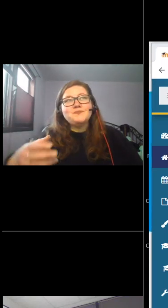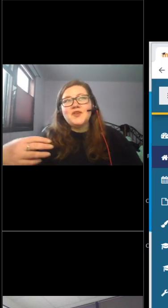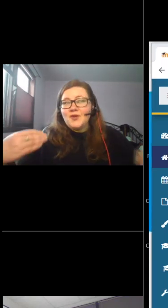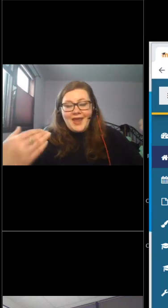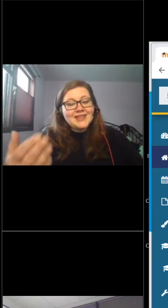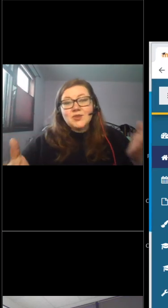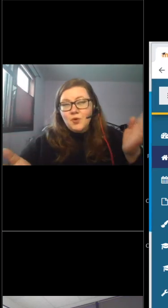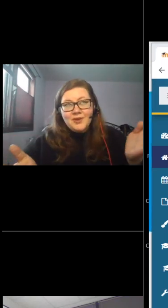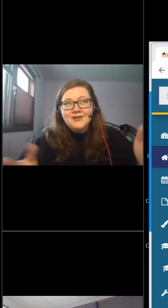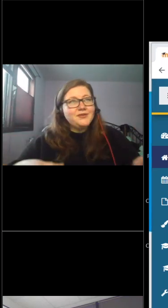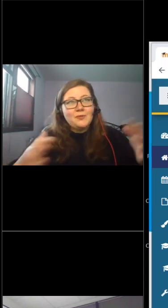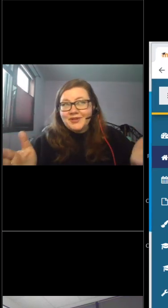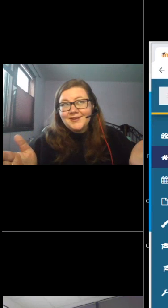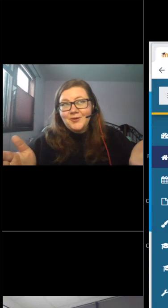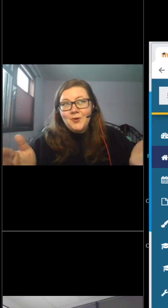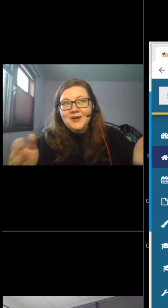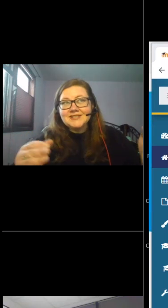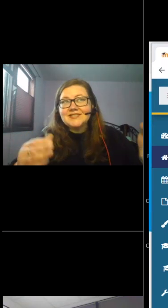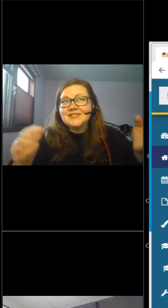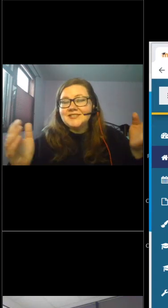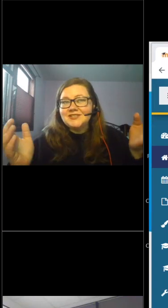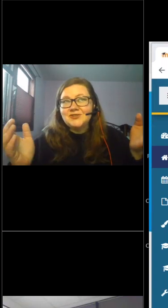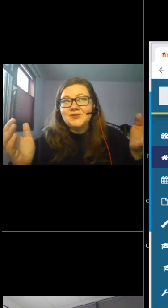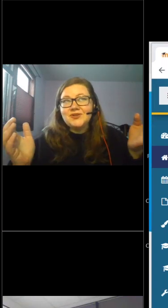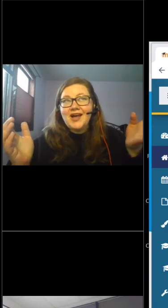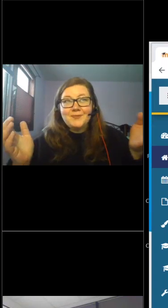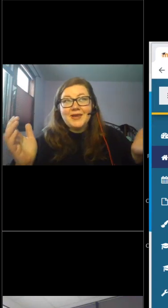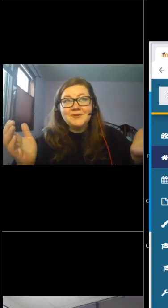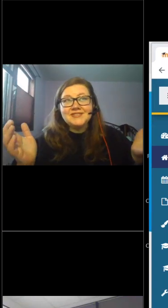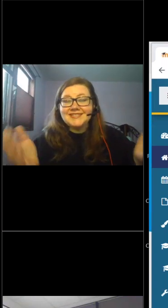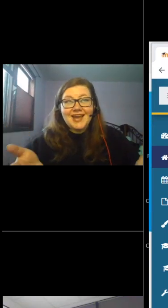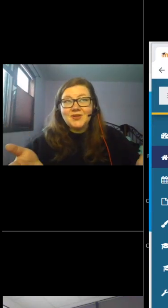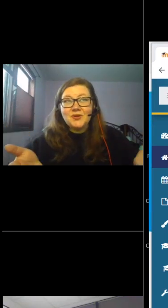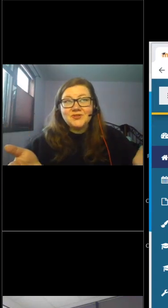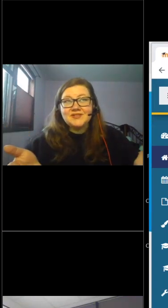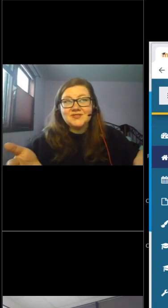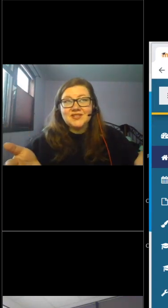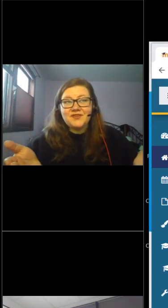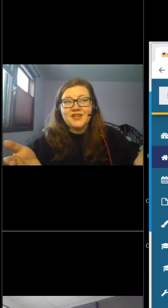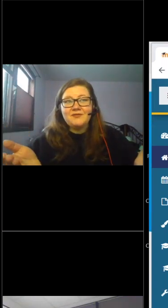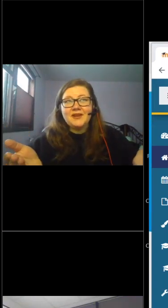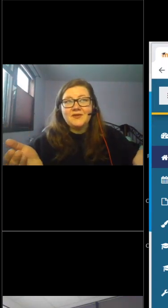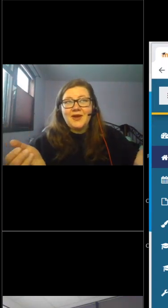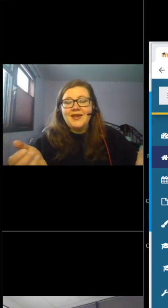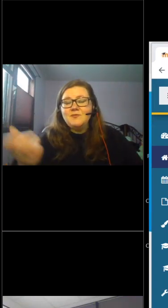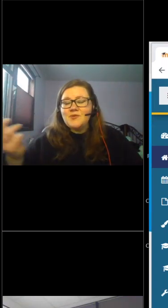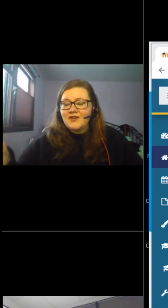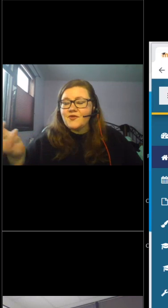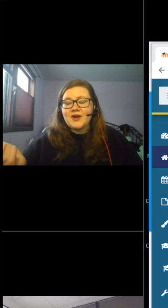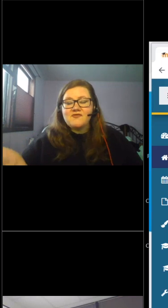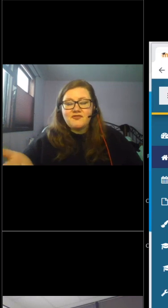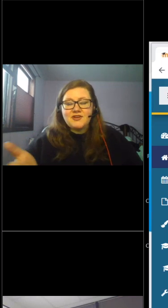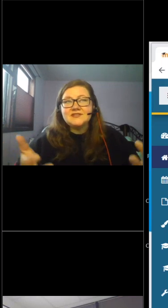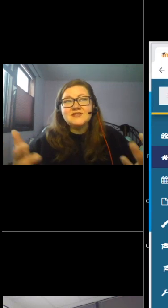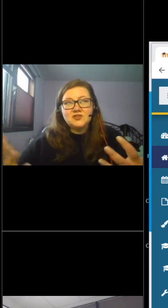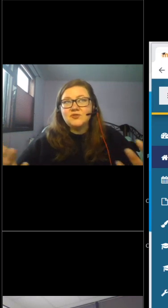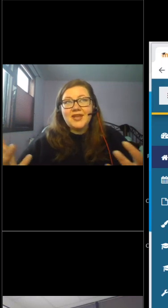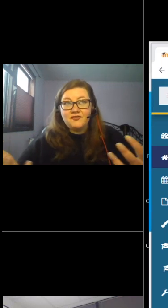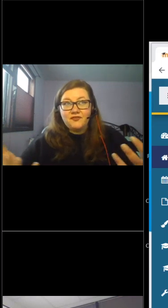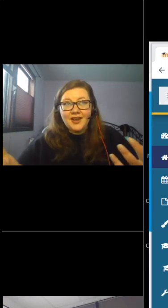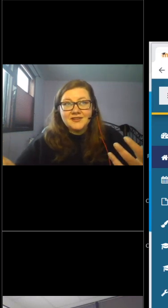certificate, at the moment when you complete your course, you'll be able to download the certificate right away. But for whatever